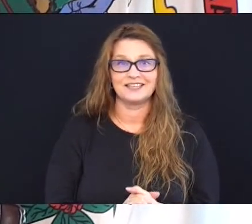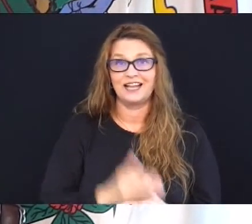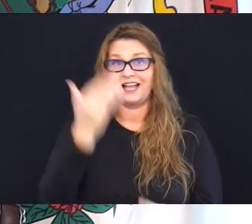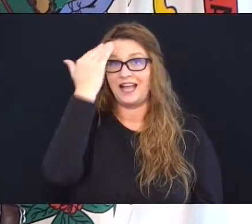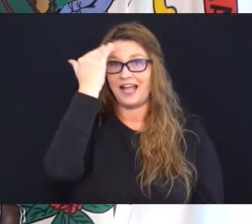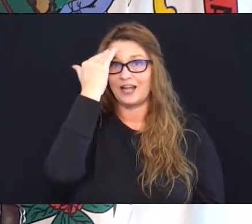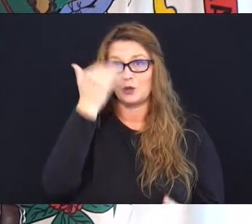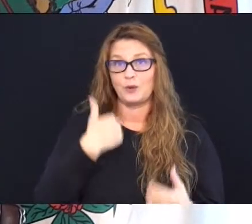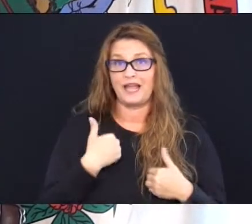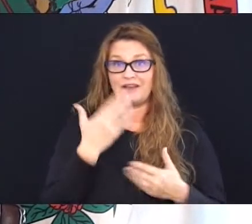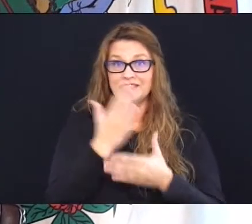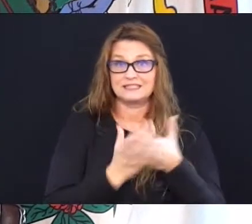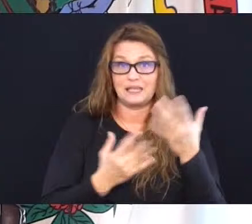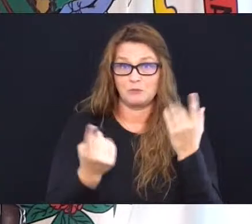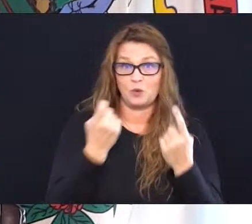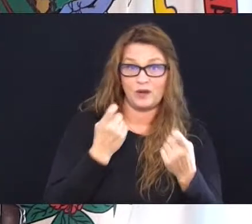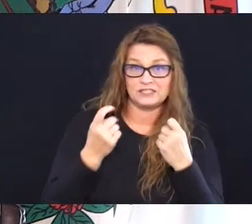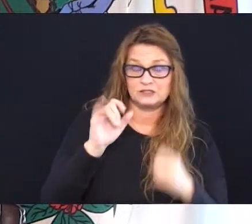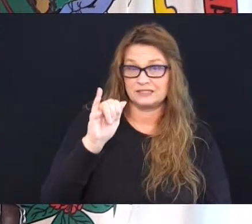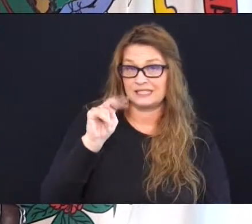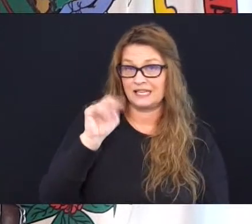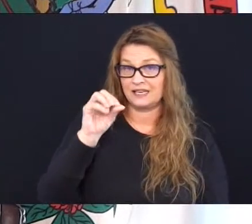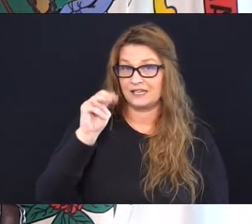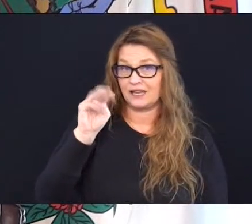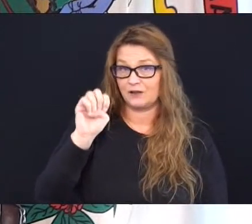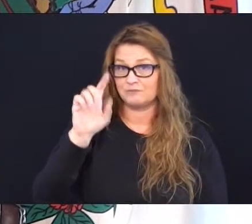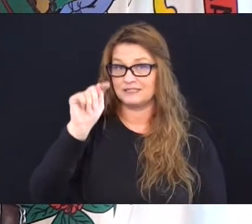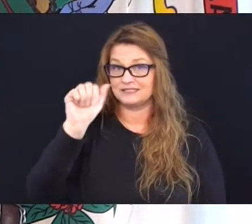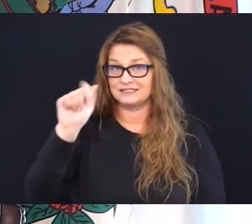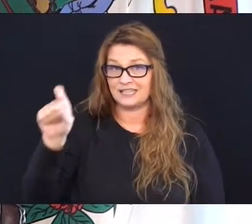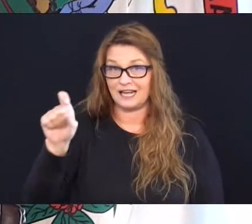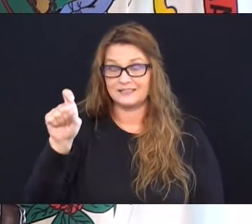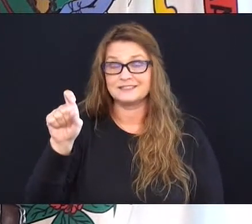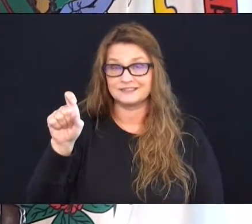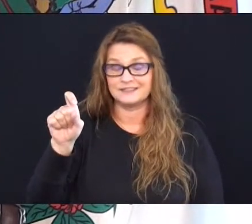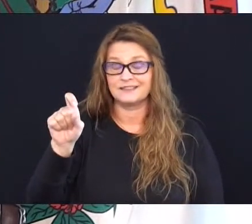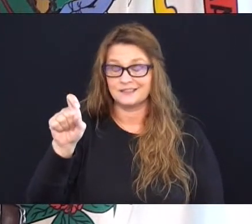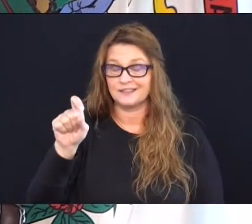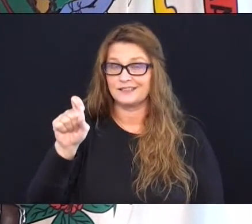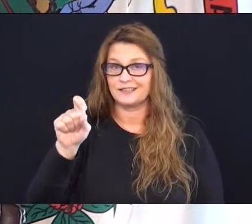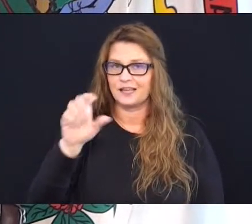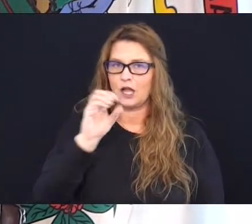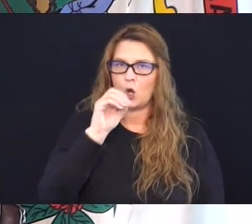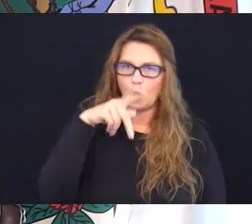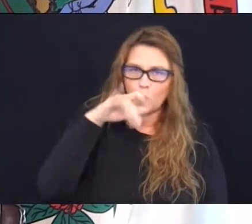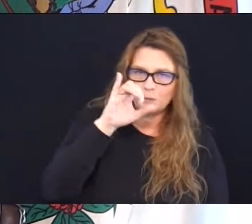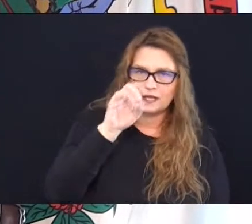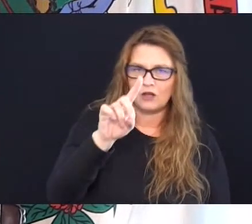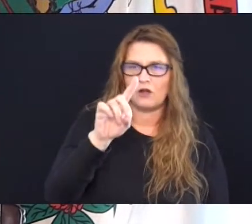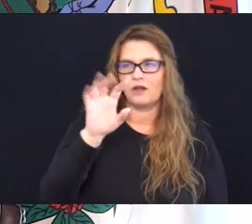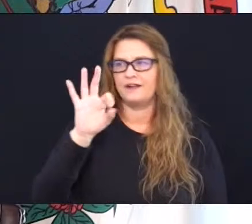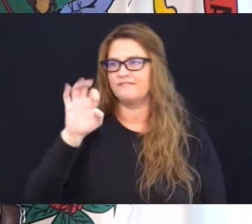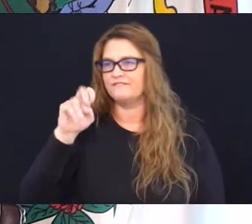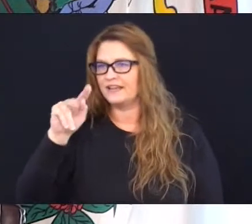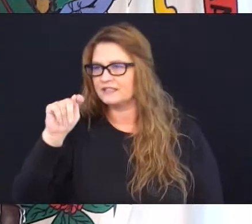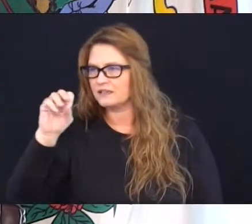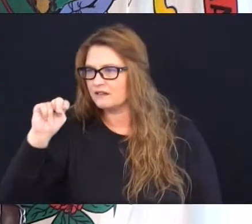questions in regard to the income tax, and I surely tried to cover that, and the opioid and the fentanyl stuff,